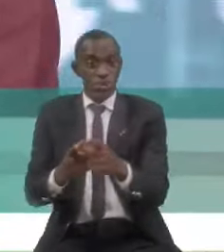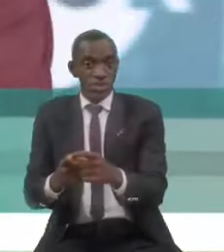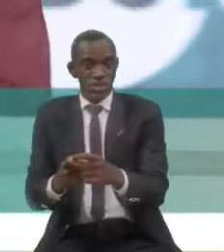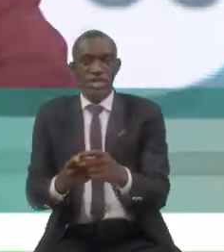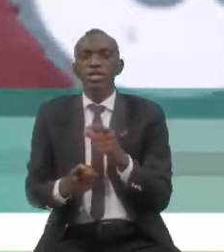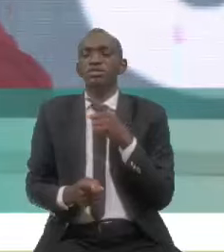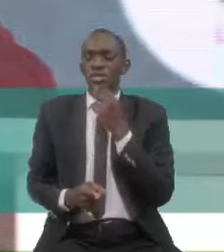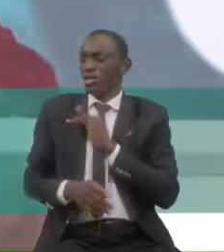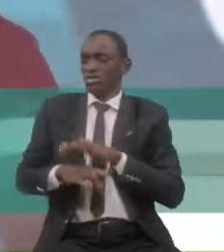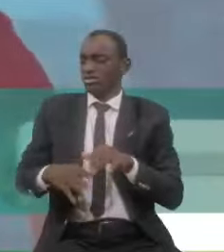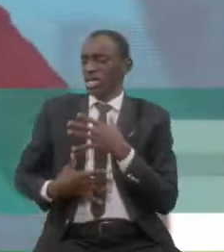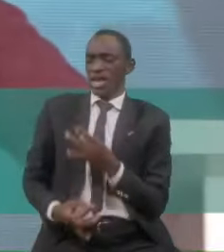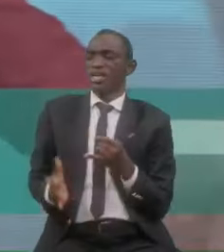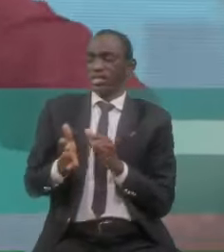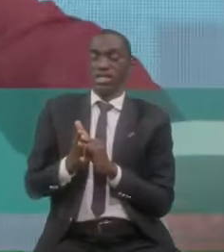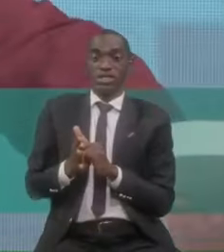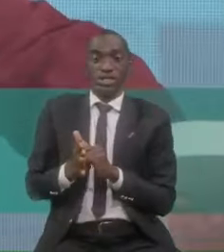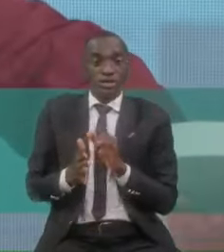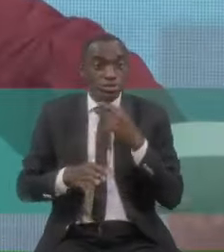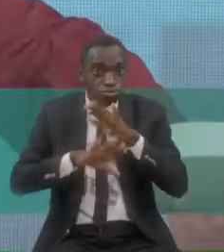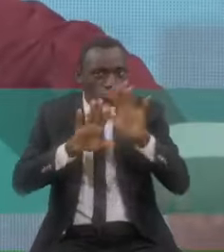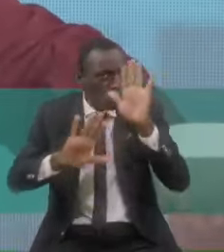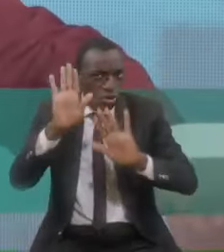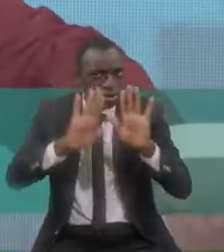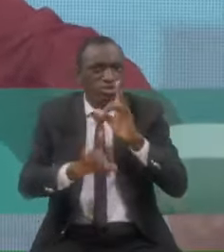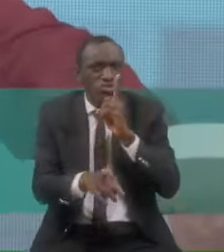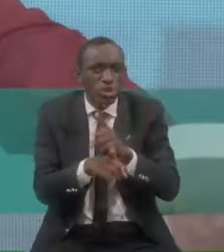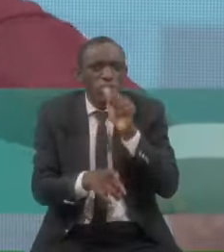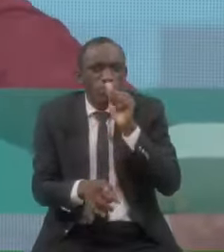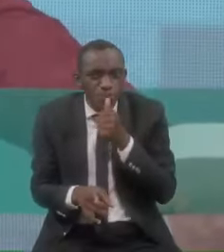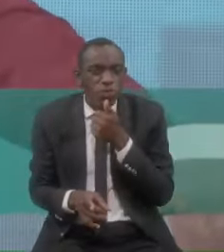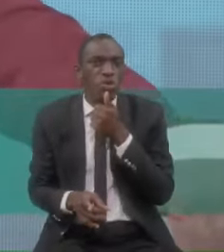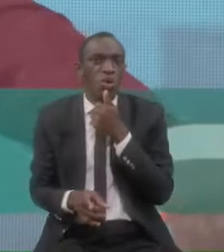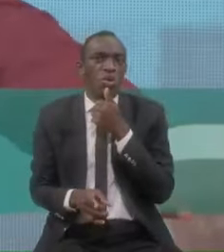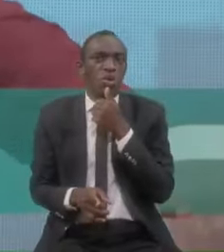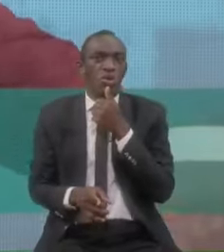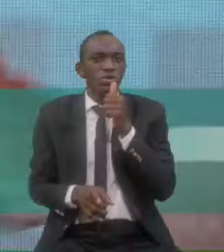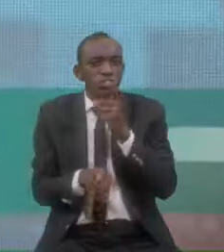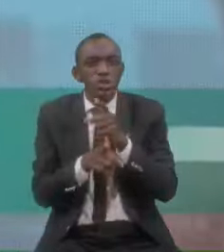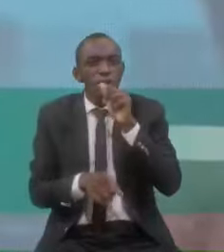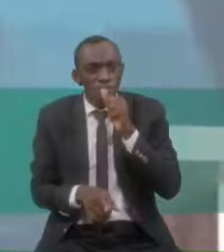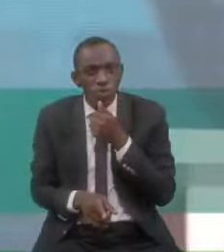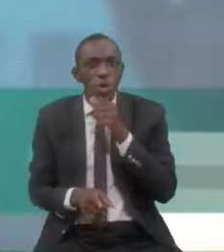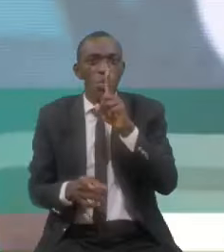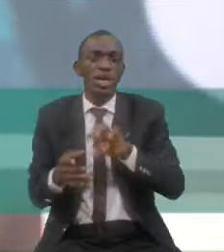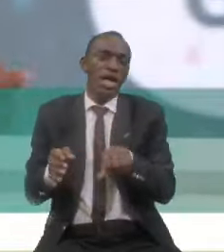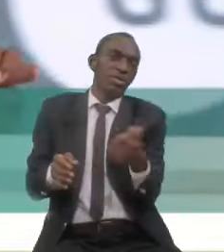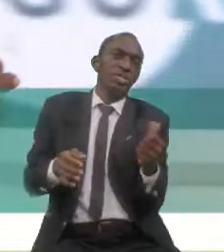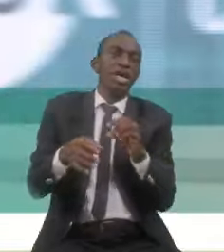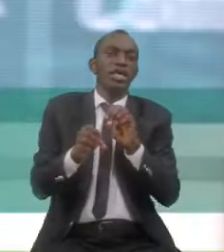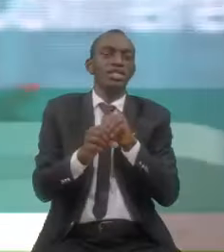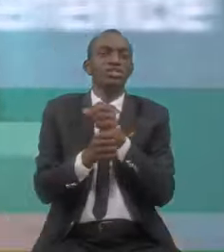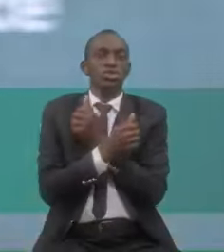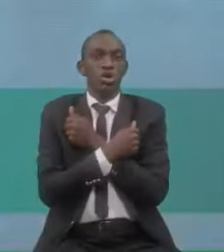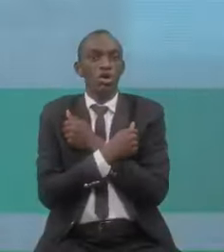Don't worry. Just let us forbear each other, one another in love. Look at verse 3. In verse